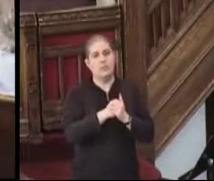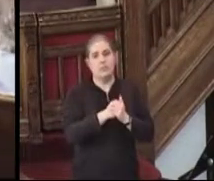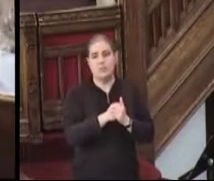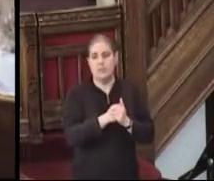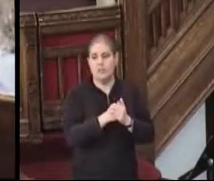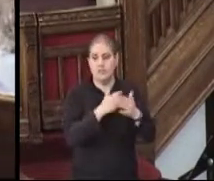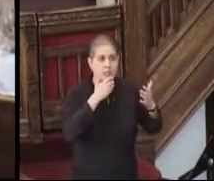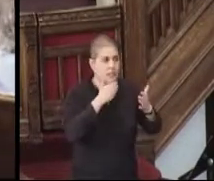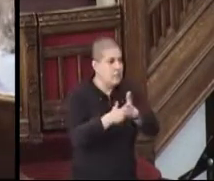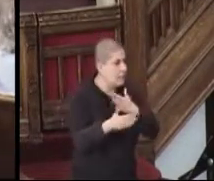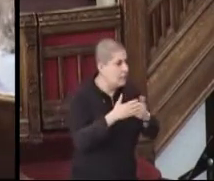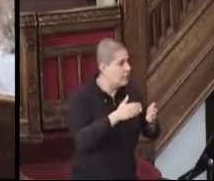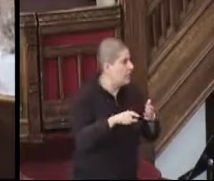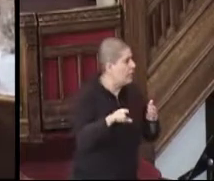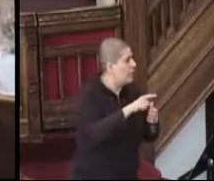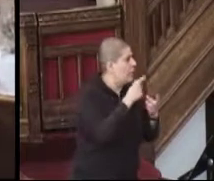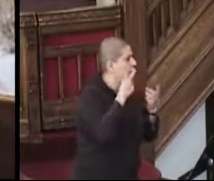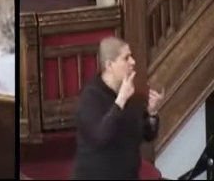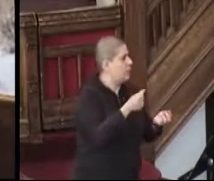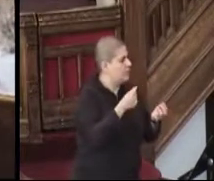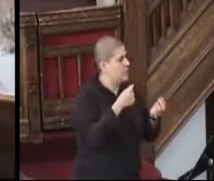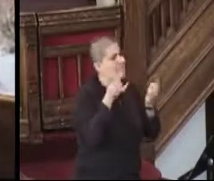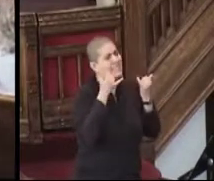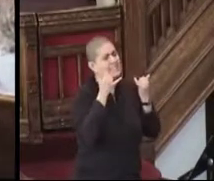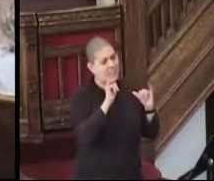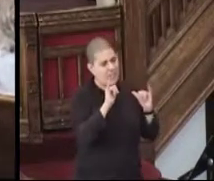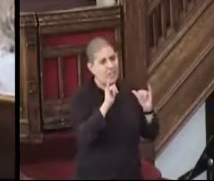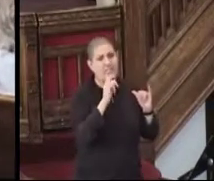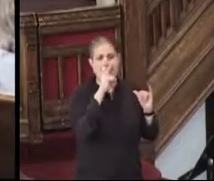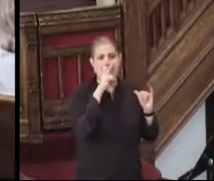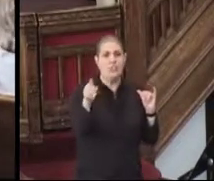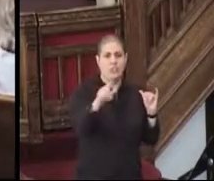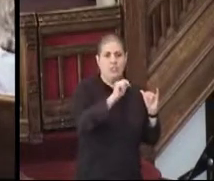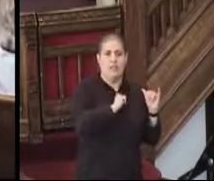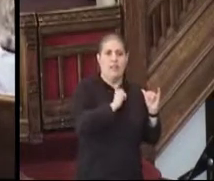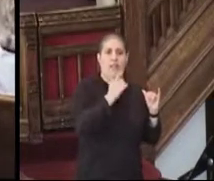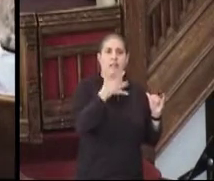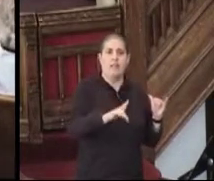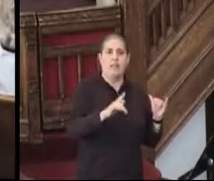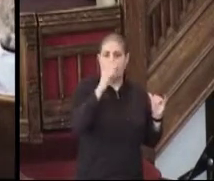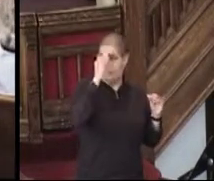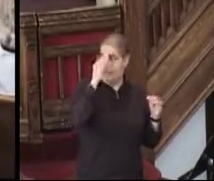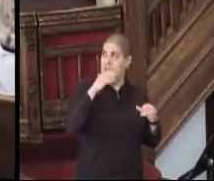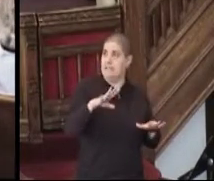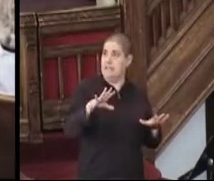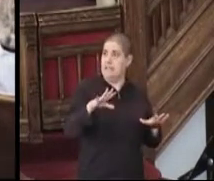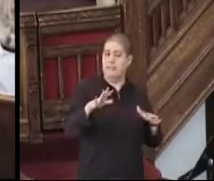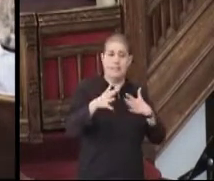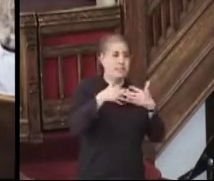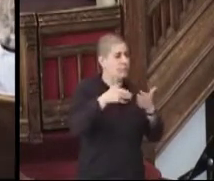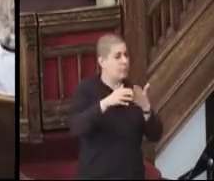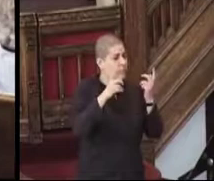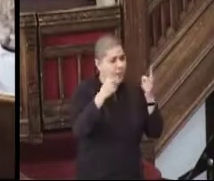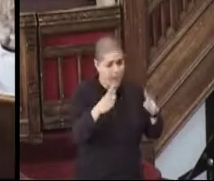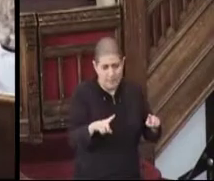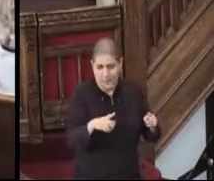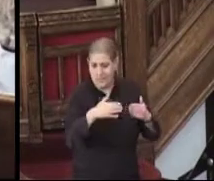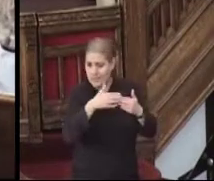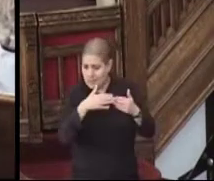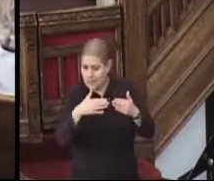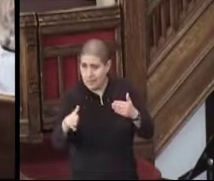No matter what we lose, still seeing ourselves as blessed, focusing on who remains, what